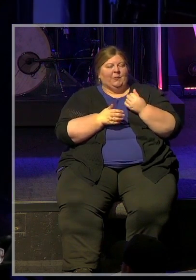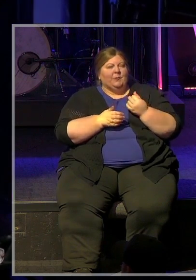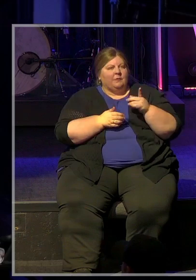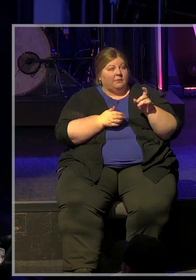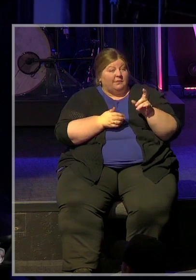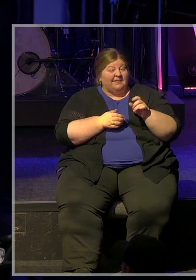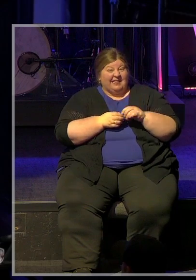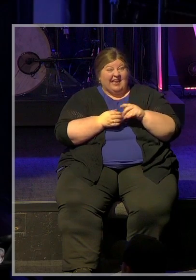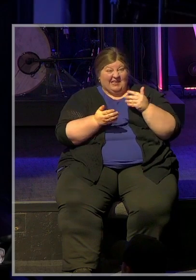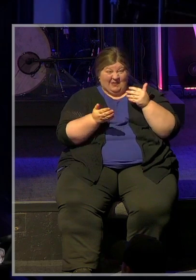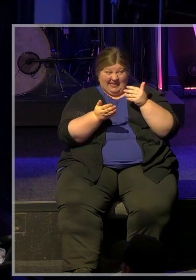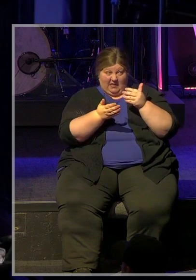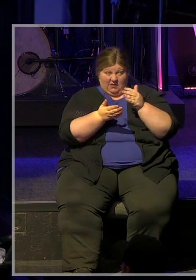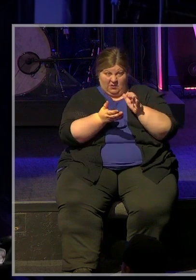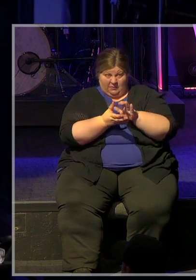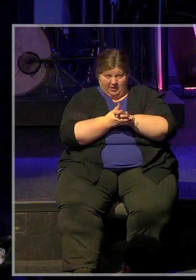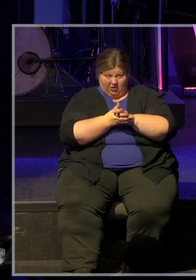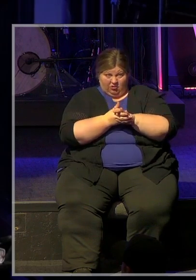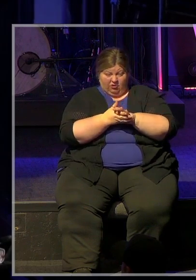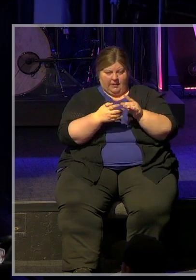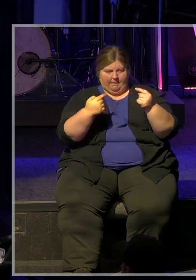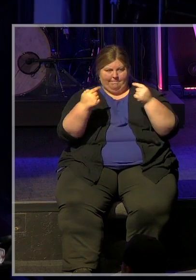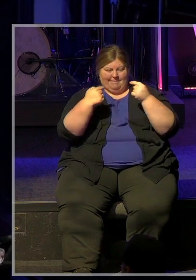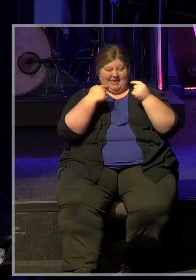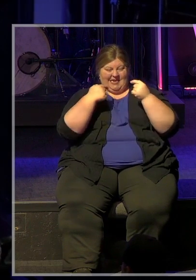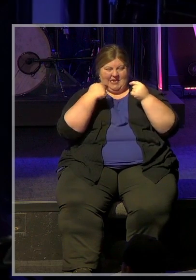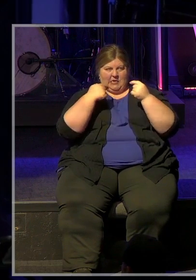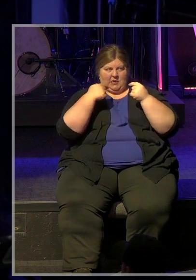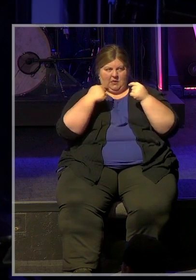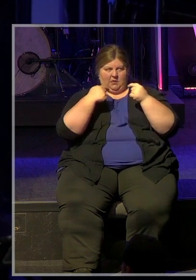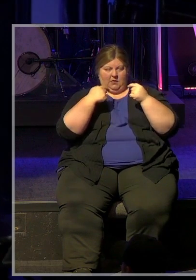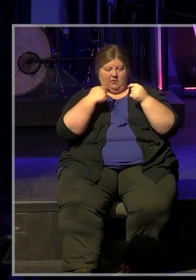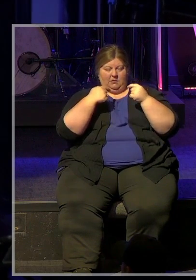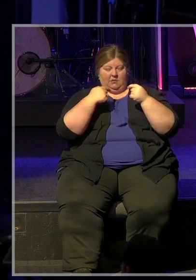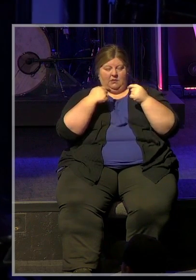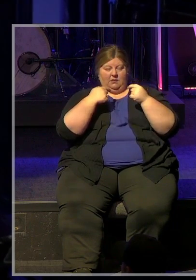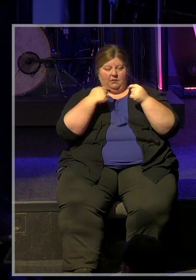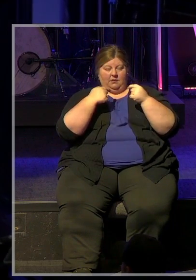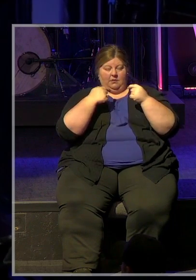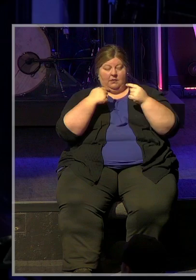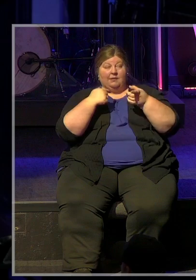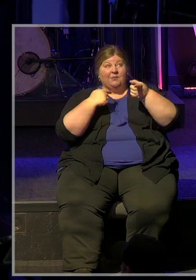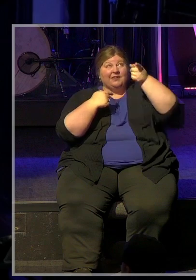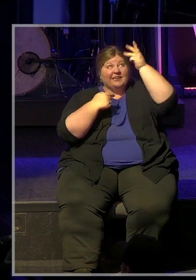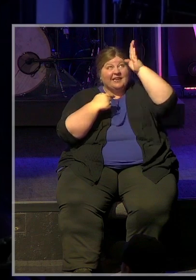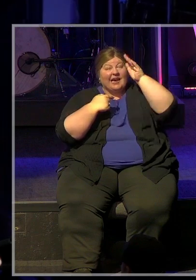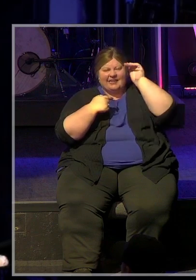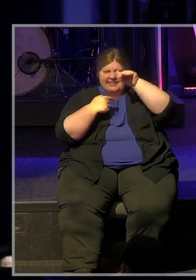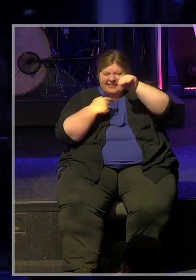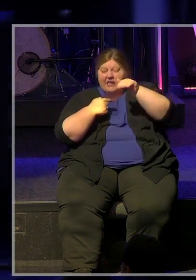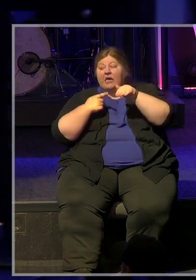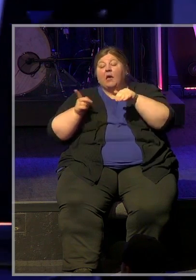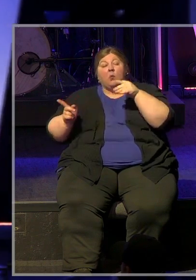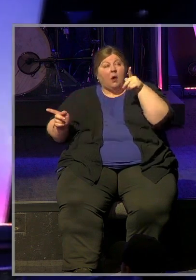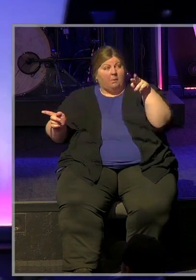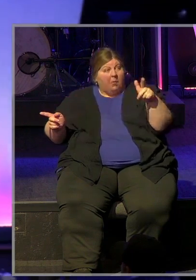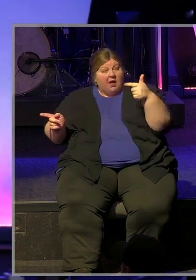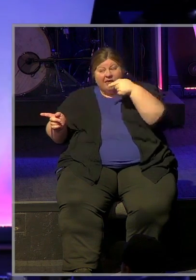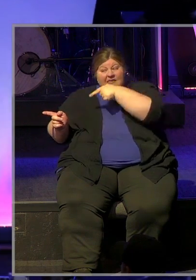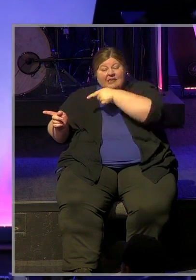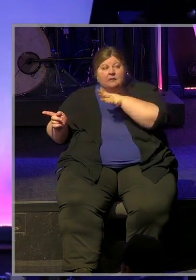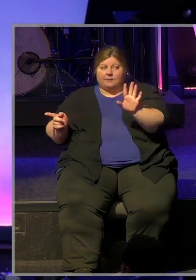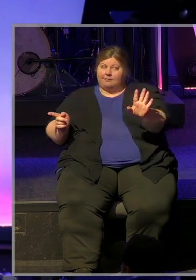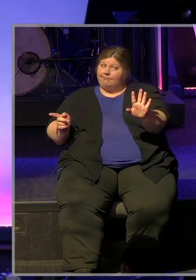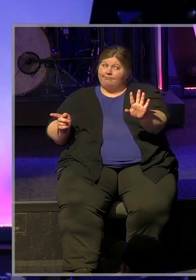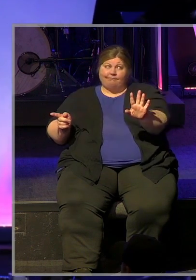approach marriage, it is this me-centered approach. And what God is saying, and Paul is saying to this Ephesian church, that's not how it